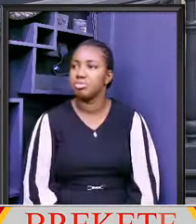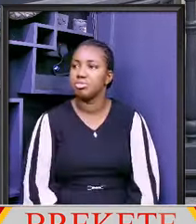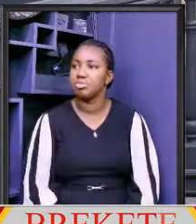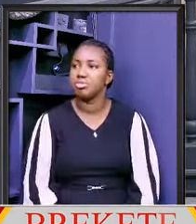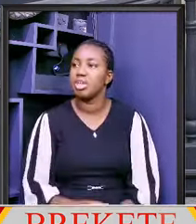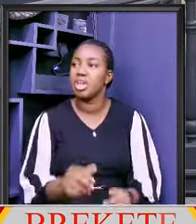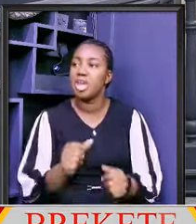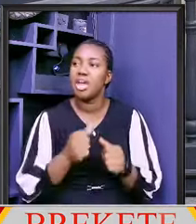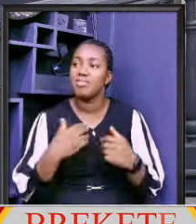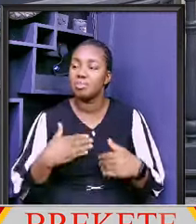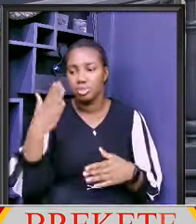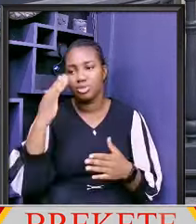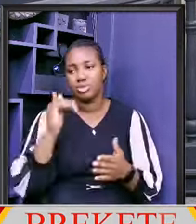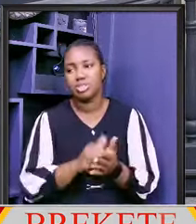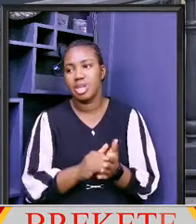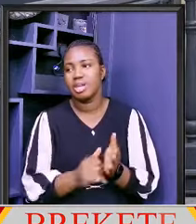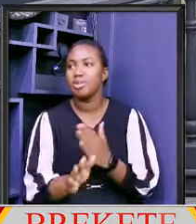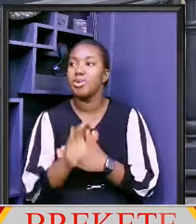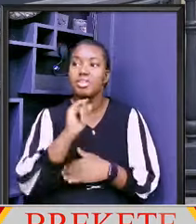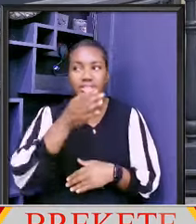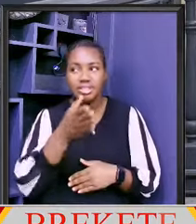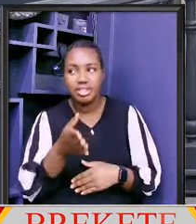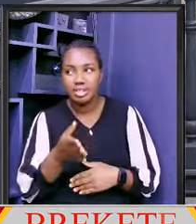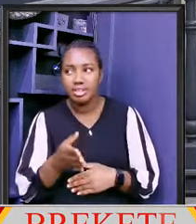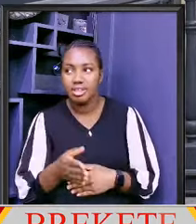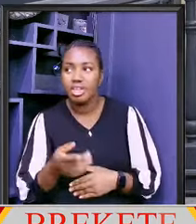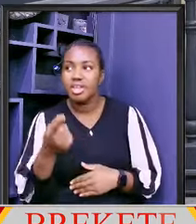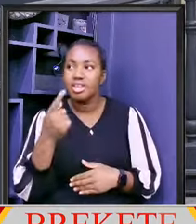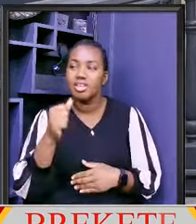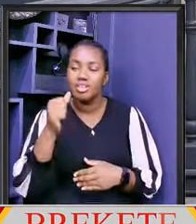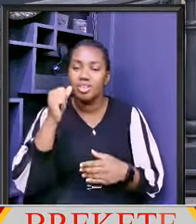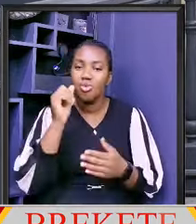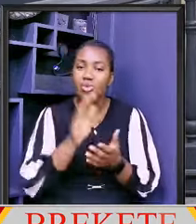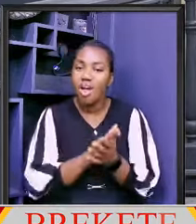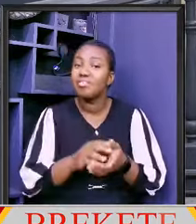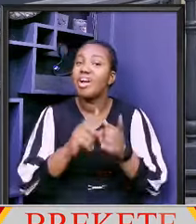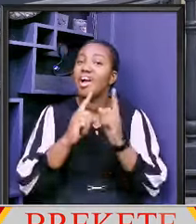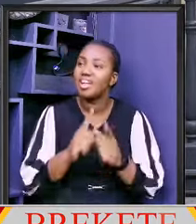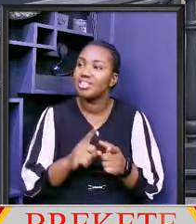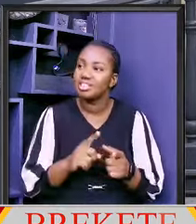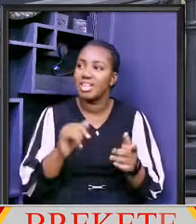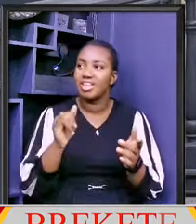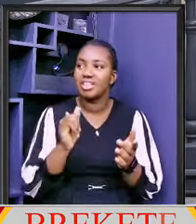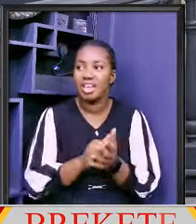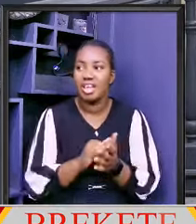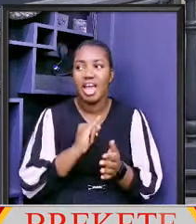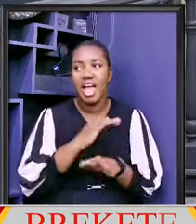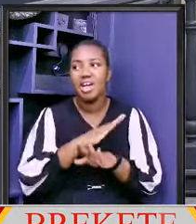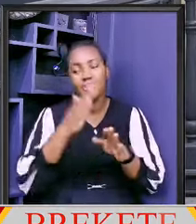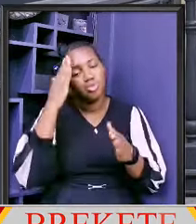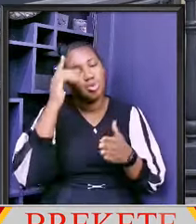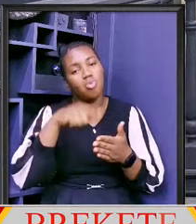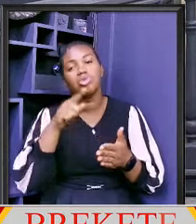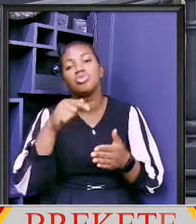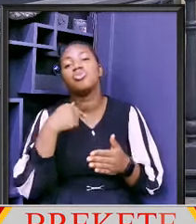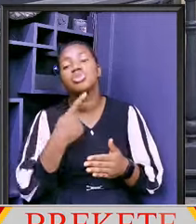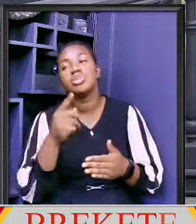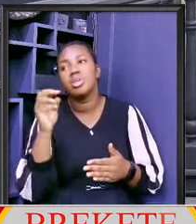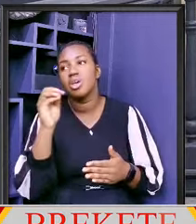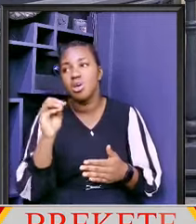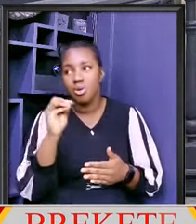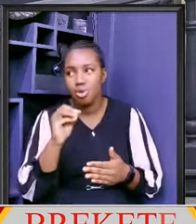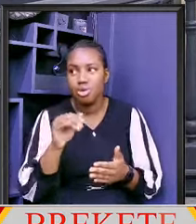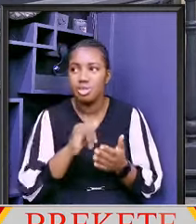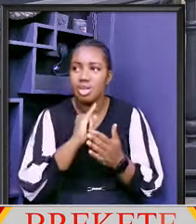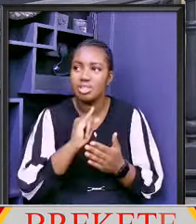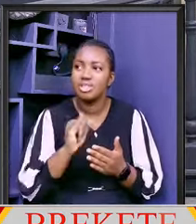then. How it be threat to you? So, the wife also replied and said that, "I don't know what they are saying, no." And that is